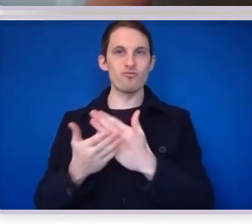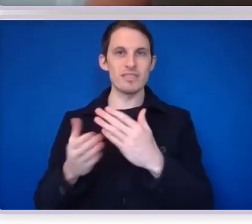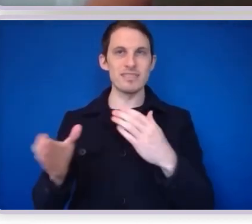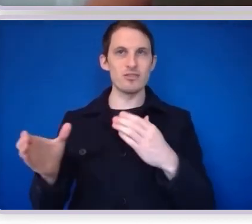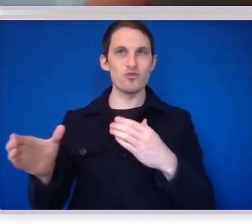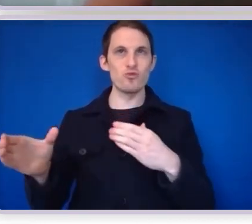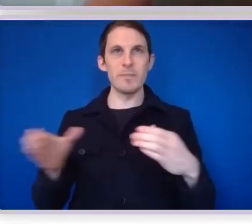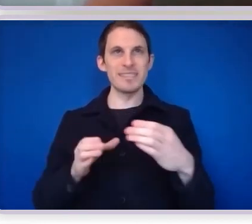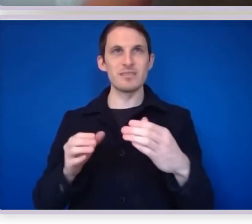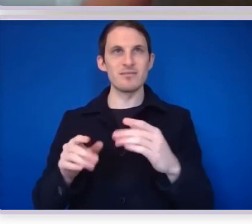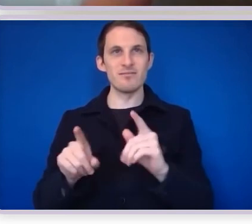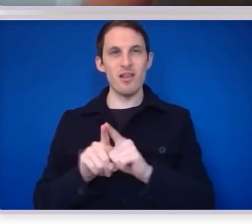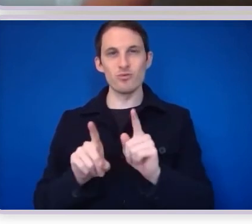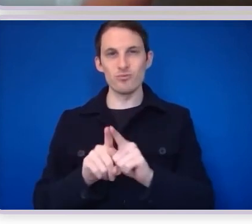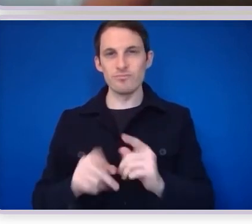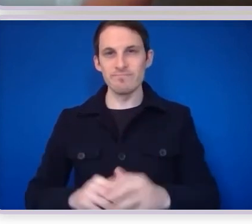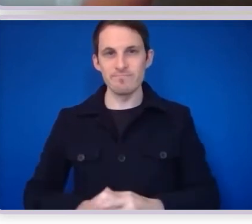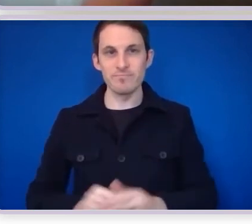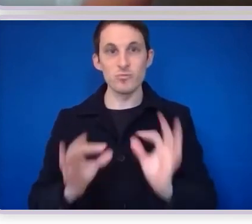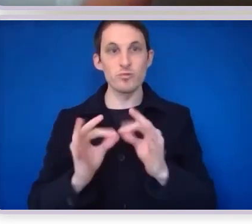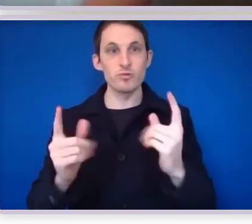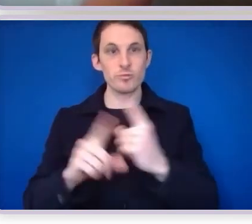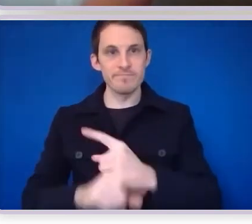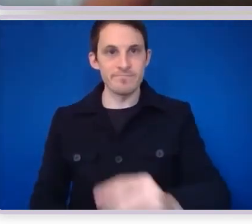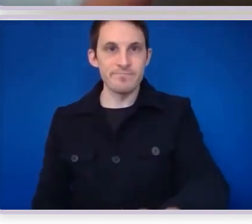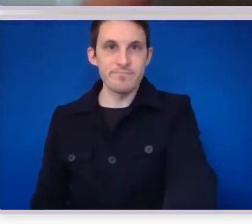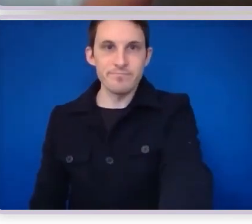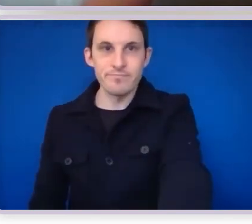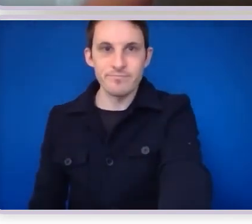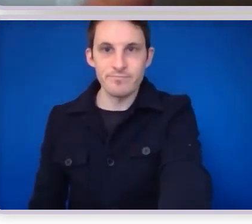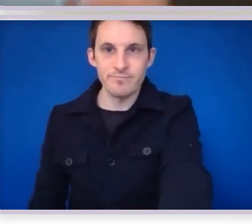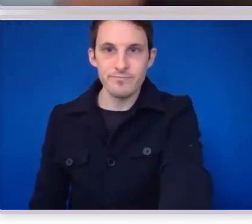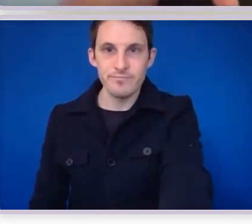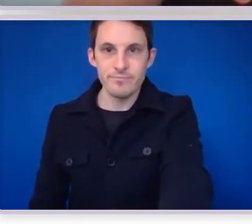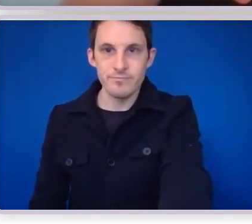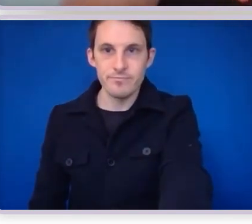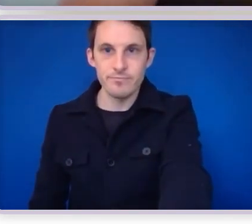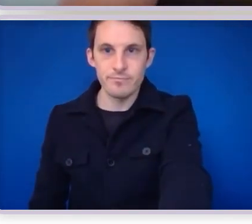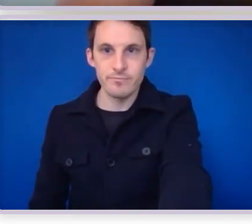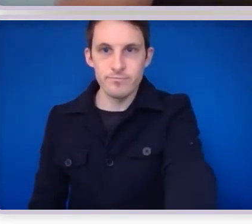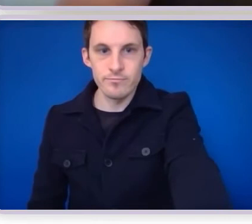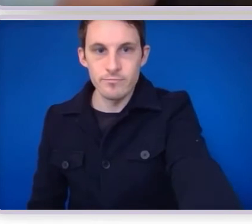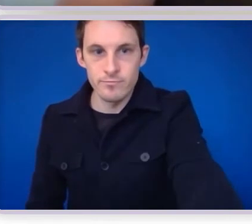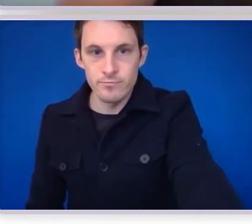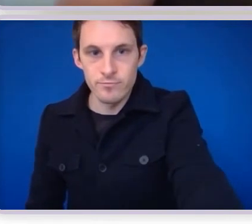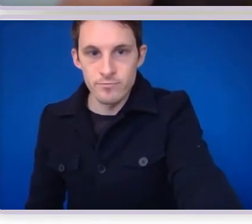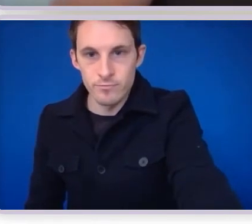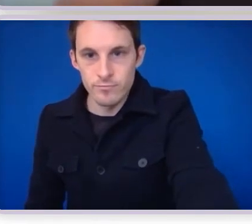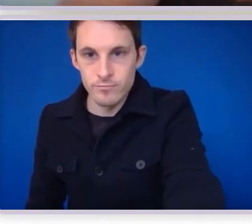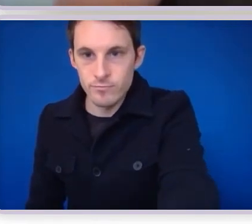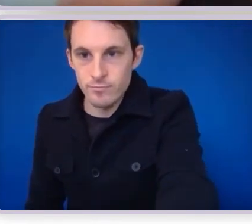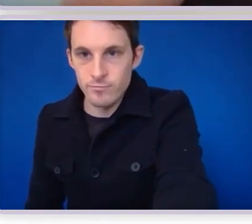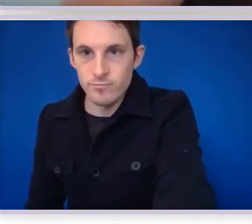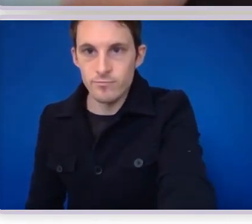either. So is the banned list under this scheme only for the people who